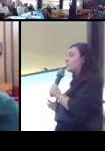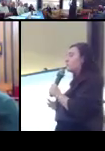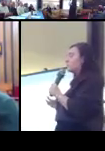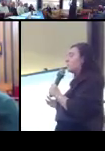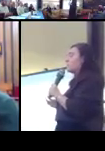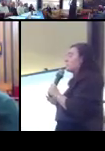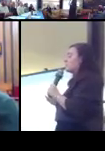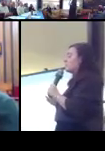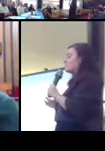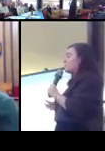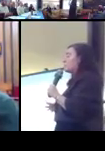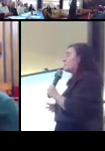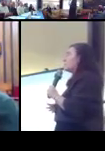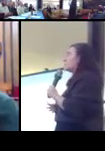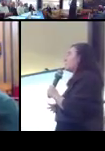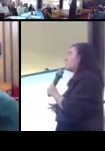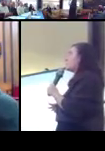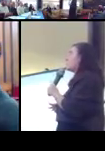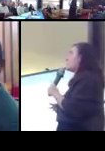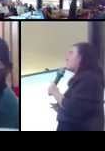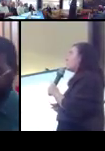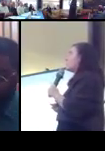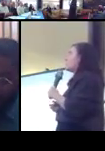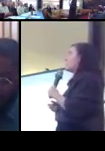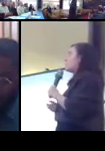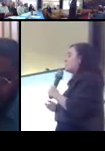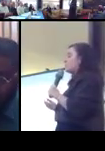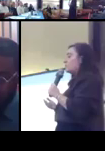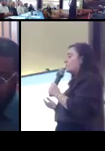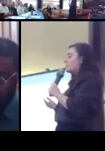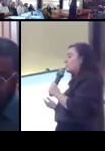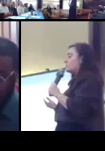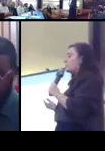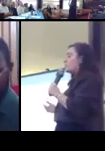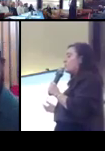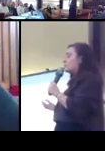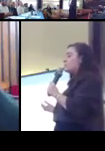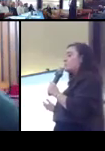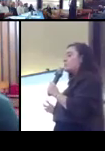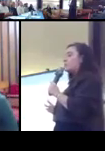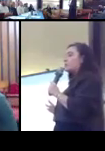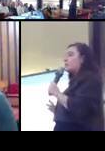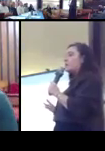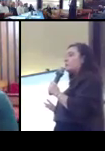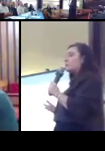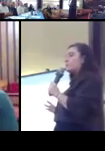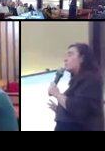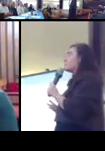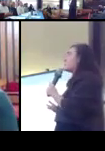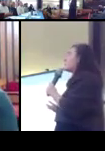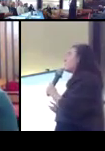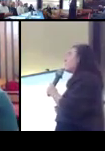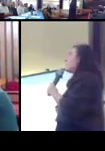there's a strong equity in the neighborhood already, where it's just not, it's really about further supporting them